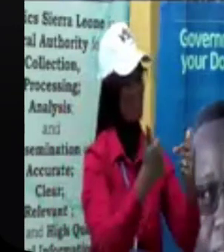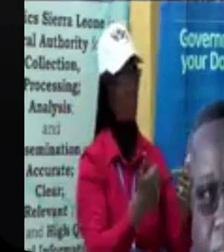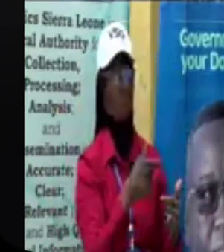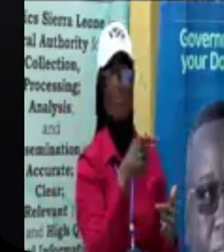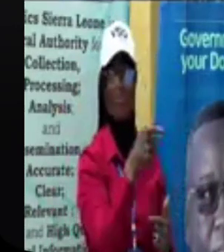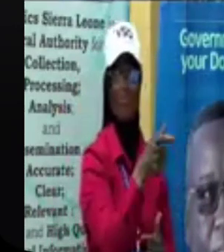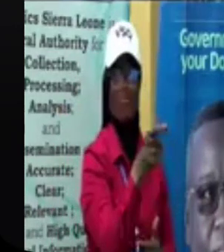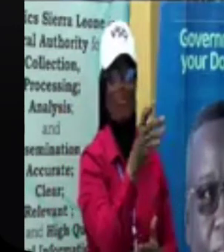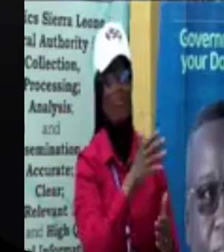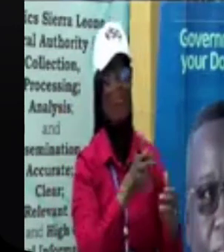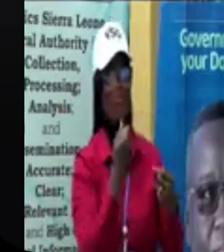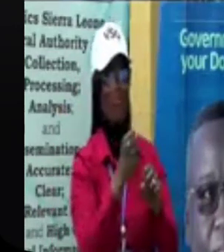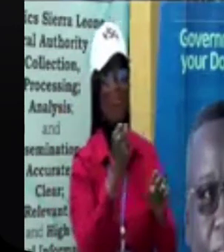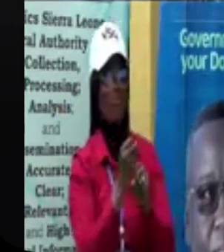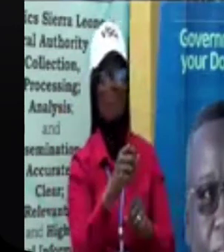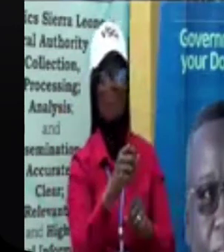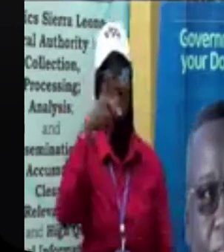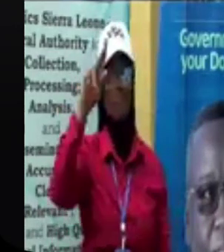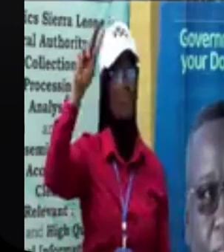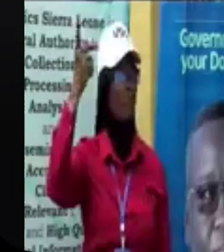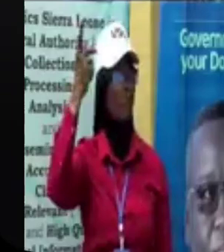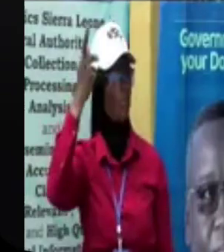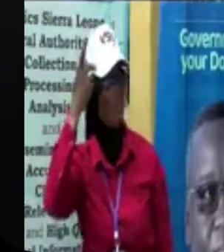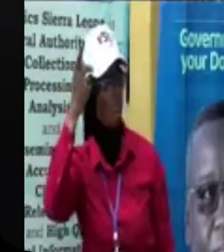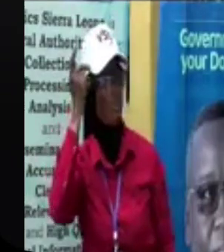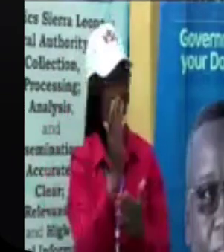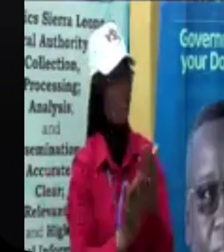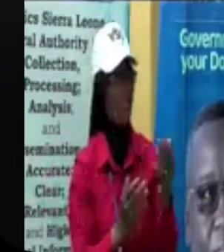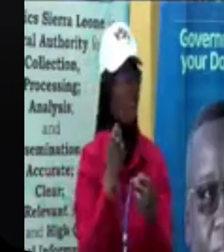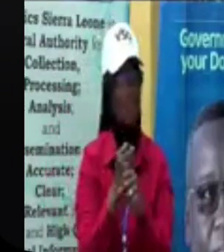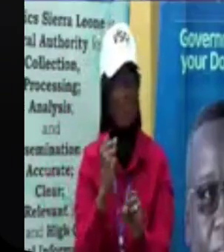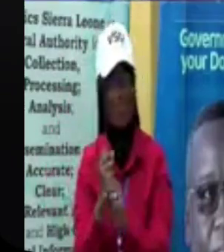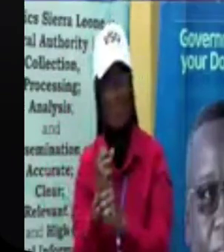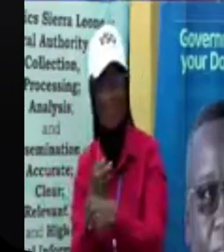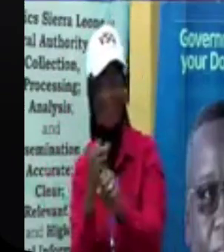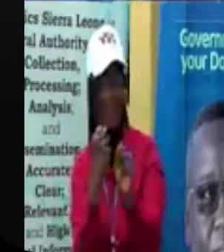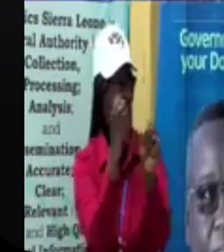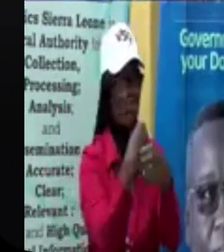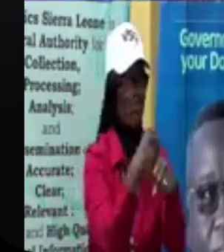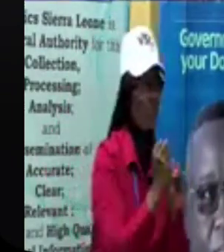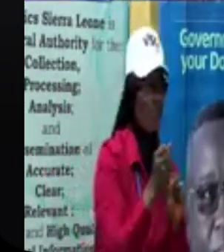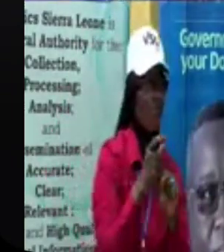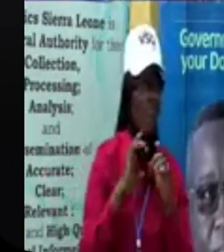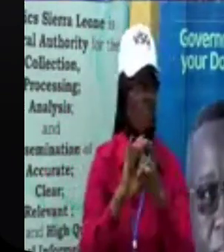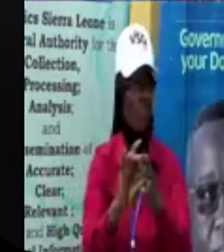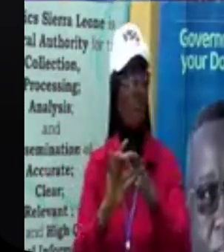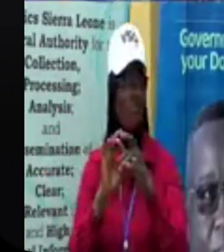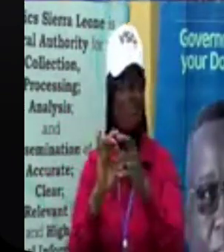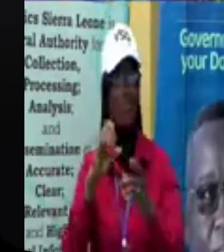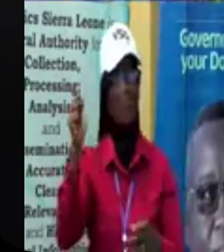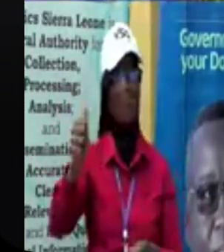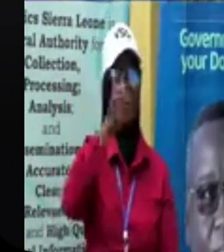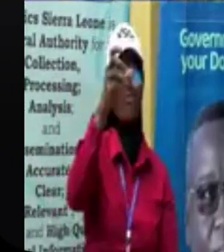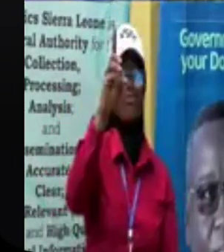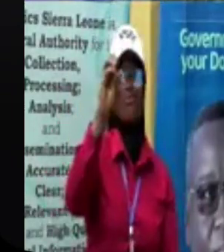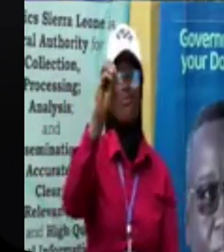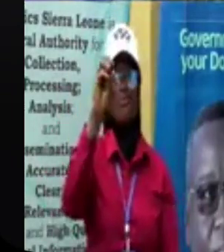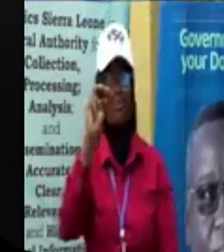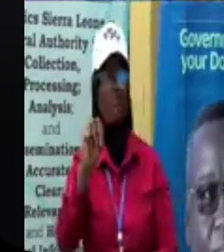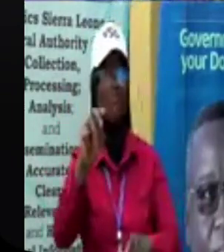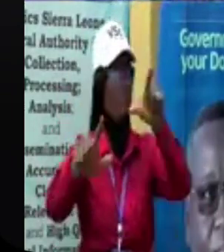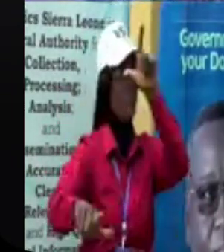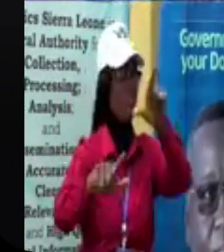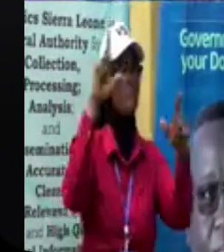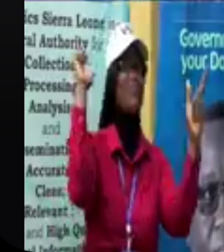revised decentralization policy, you have done time for make provision for then coordination structure at the chiefdom level. Why we need that structure